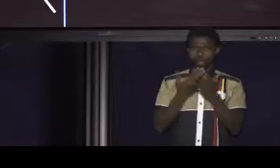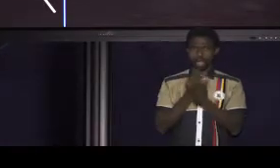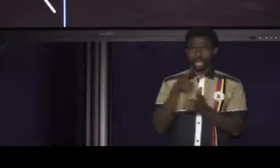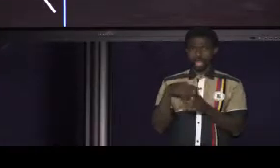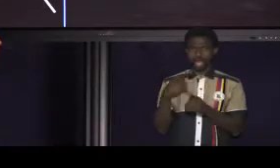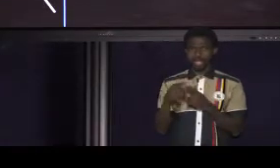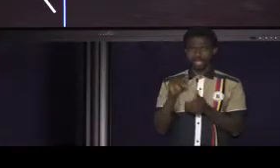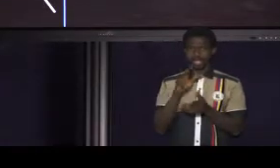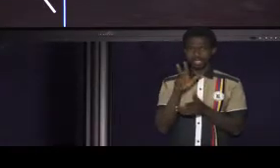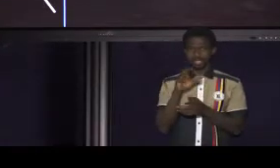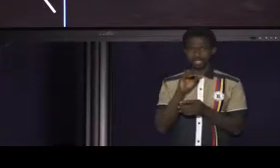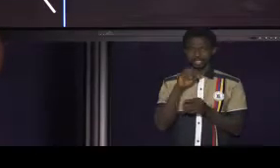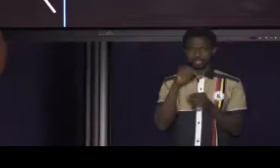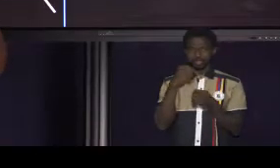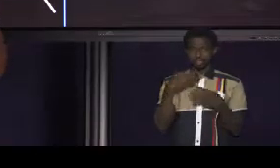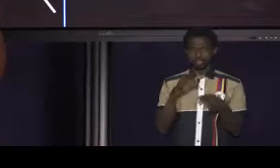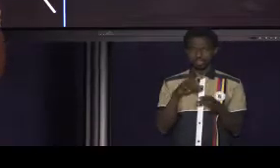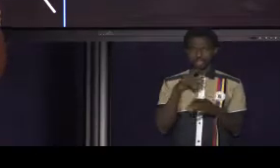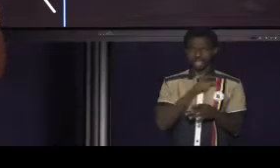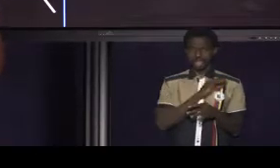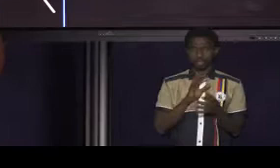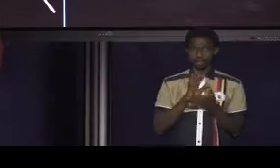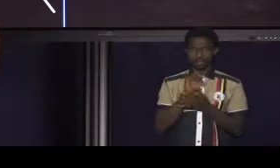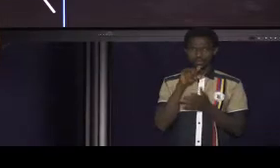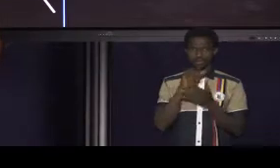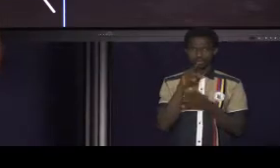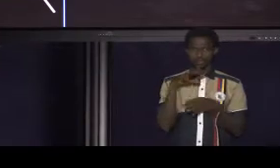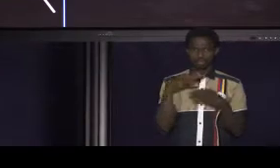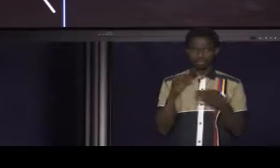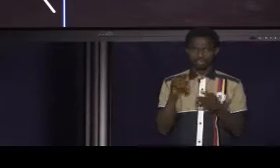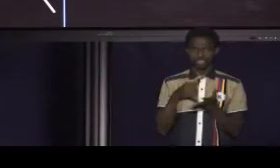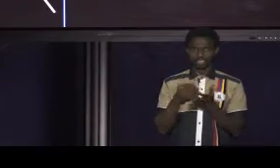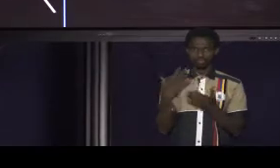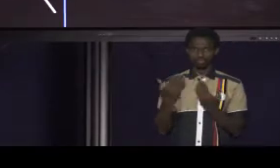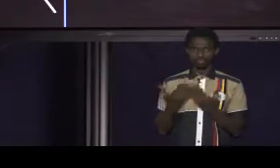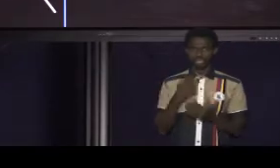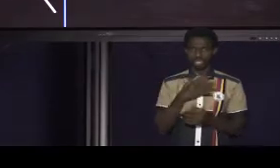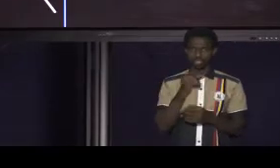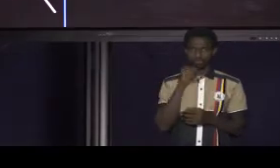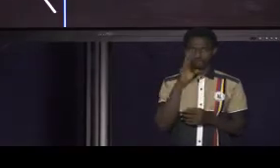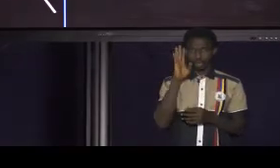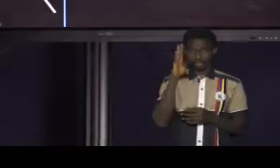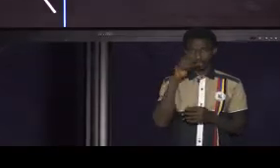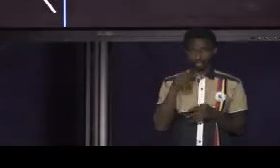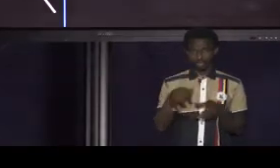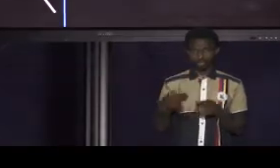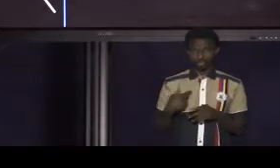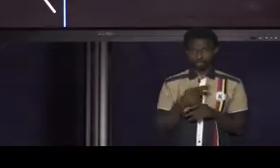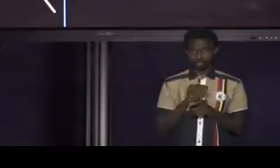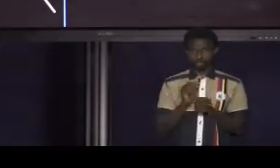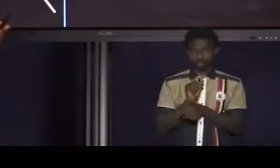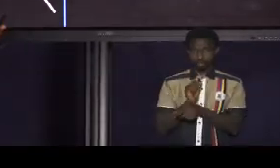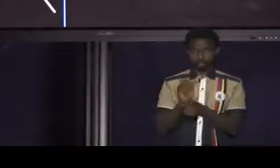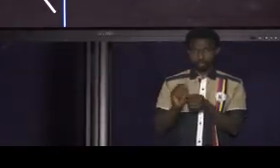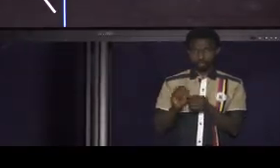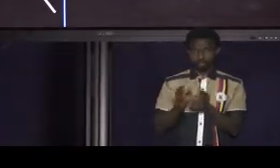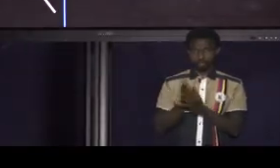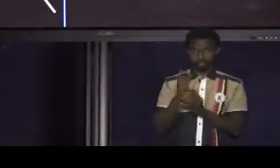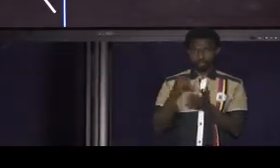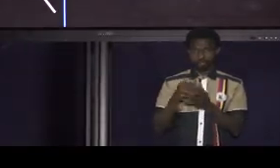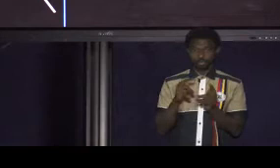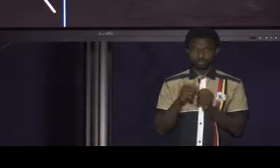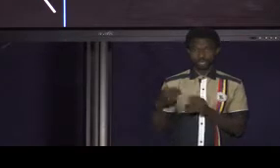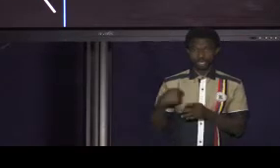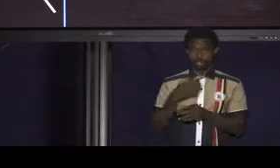Alrighty then, 30 seconds are up, and I believe that you are done, my friend, because it was easy and you are smart. But let's walk through it together. We know